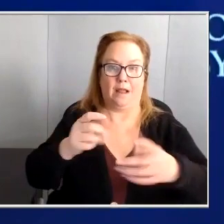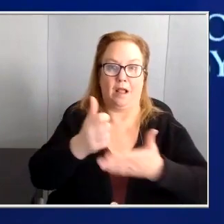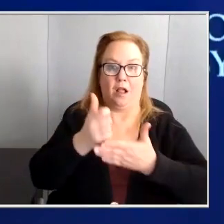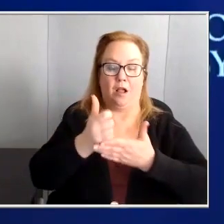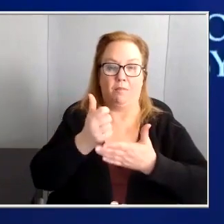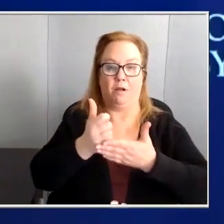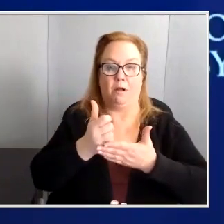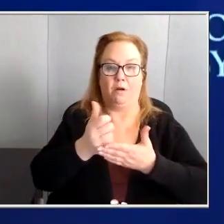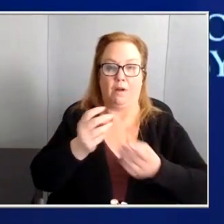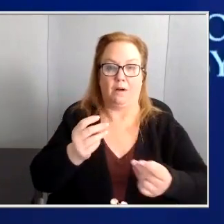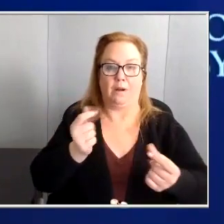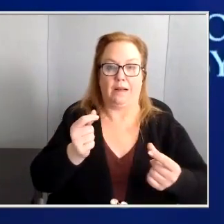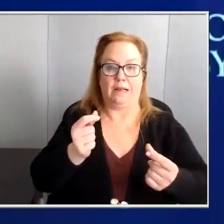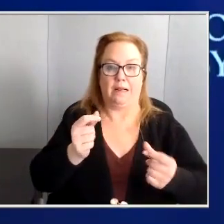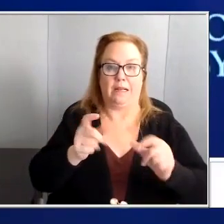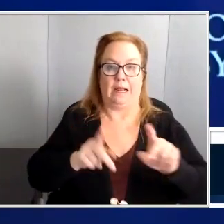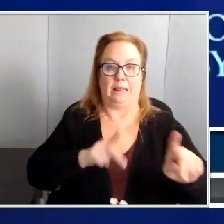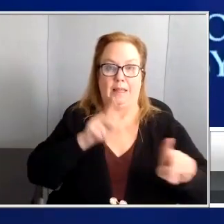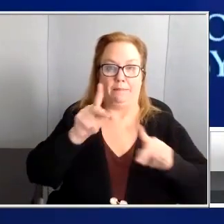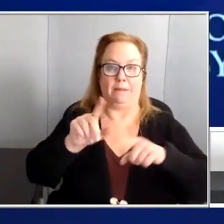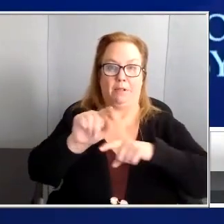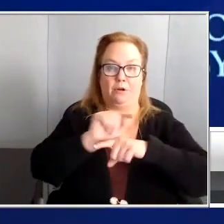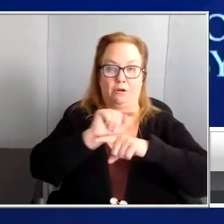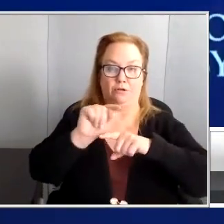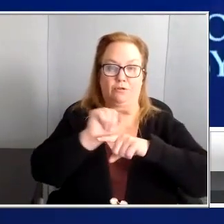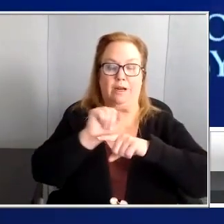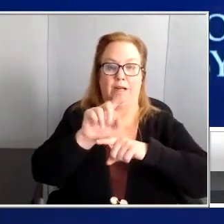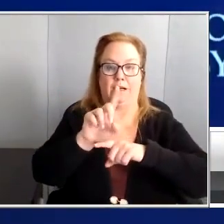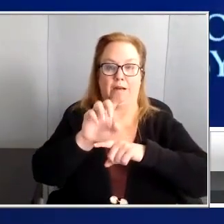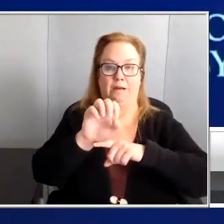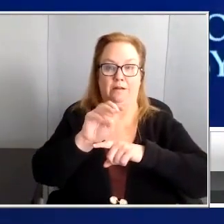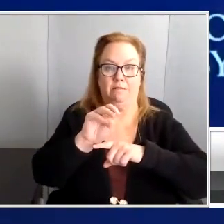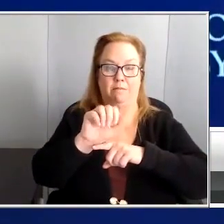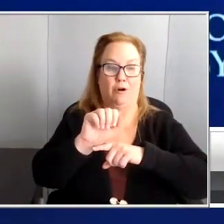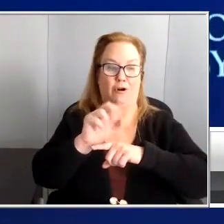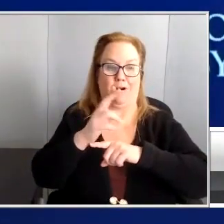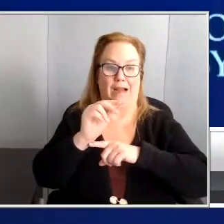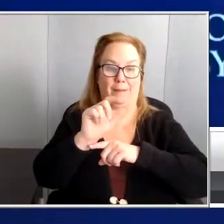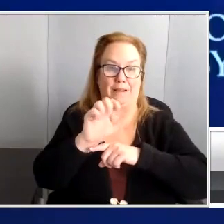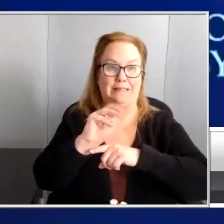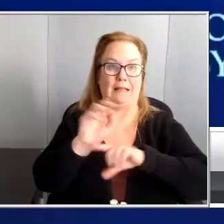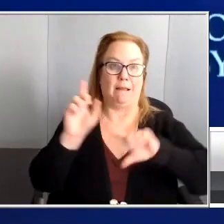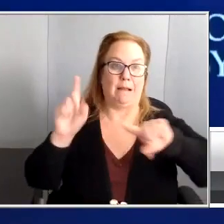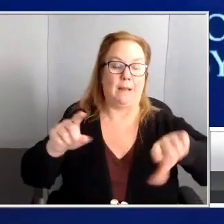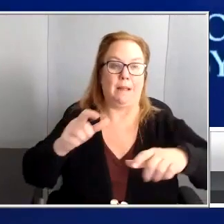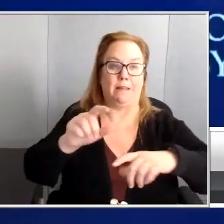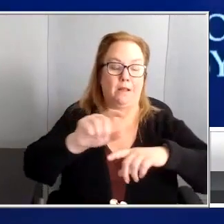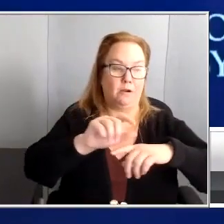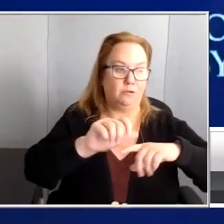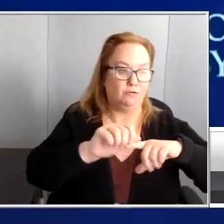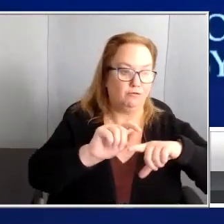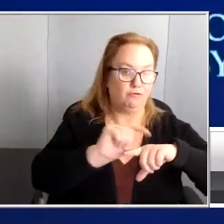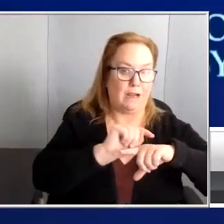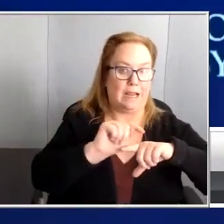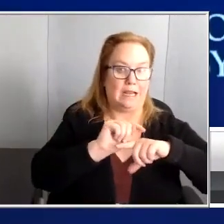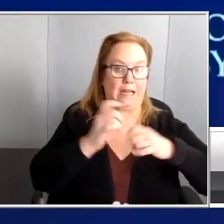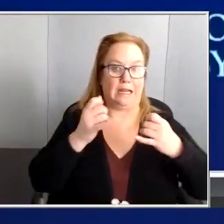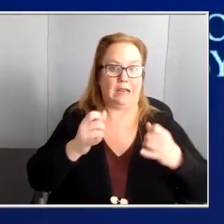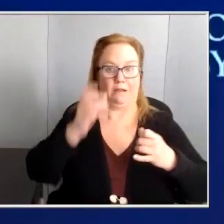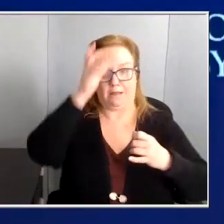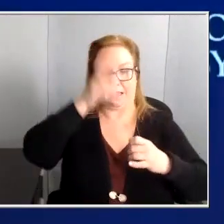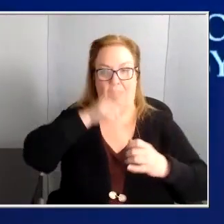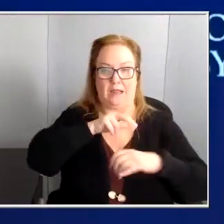the and these people have practiced and trained. They're just like, you know, our teams here. They work, they practice, they train, and now the guy's walking